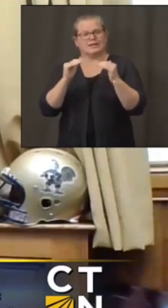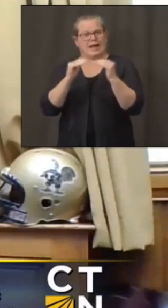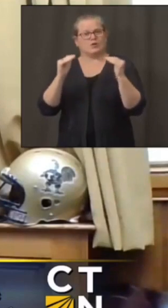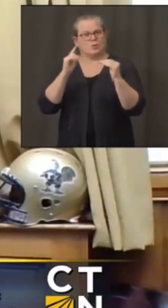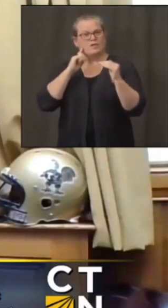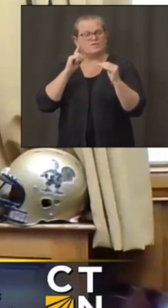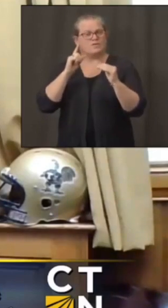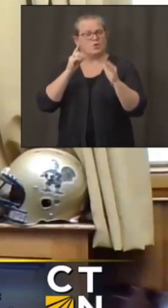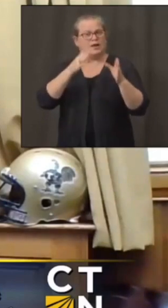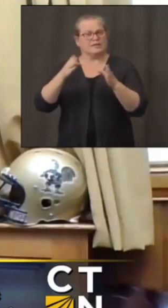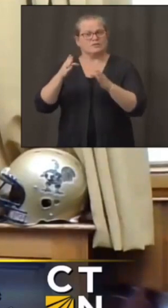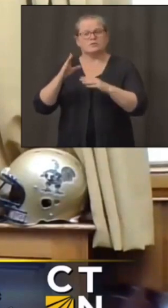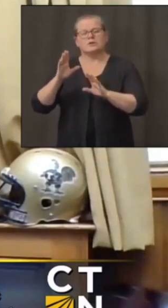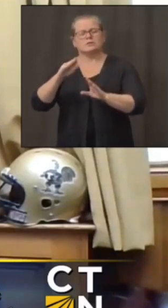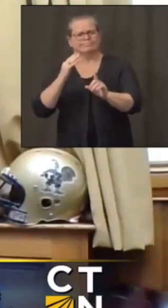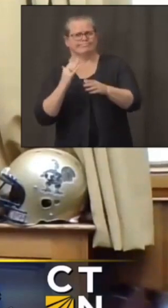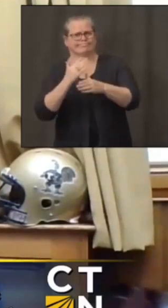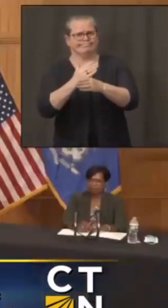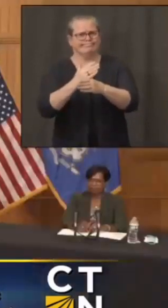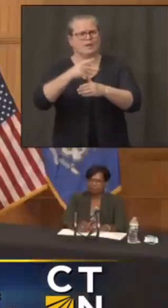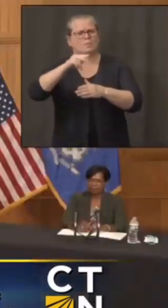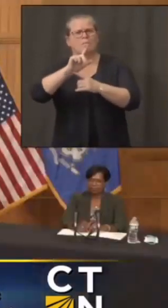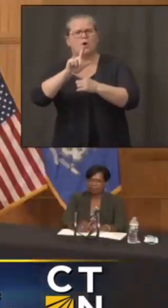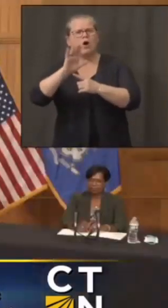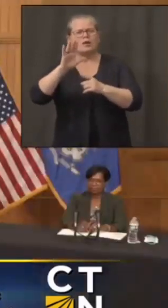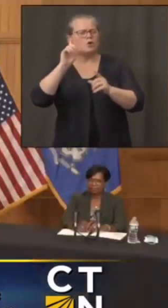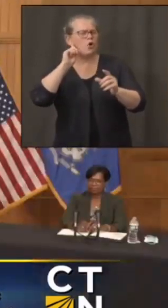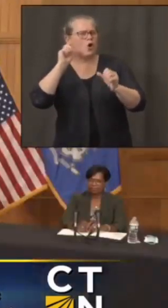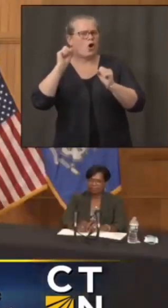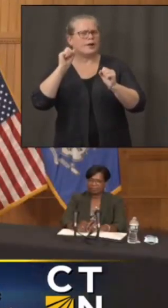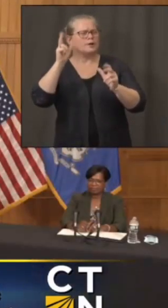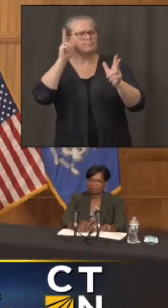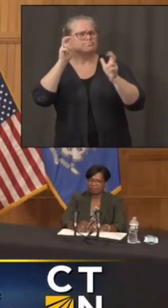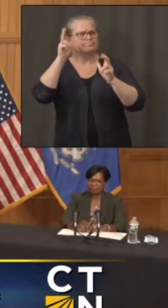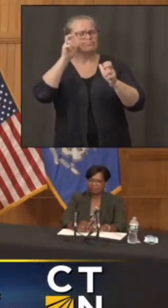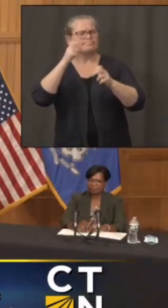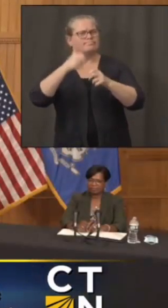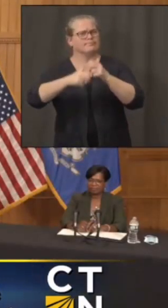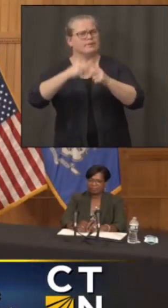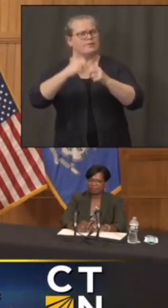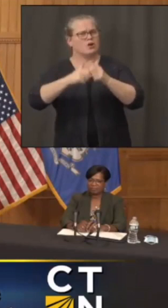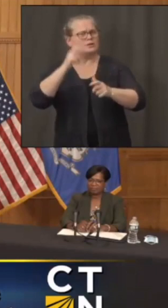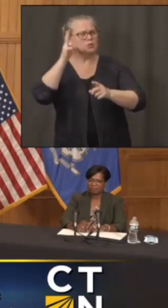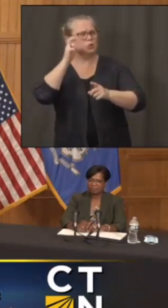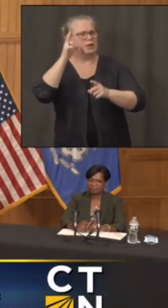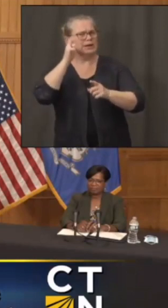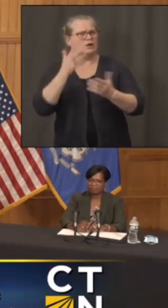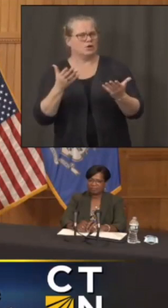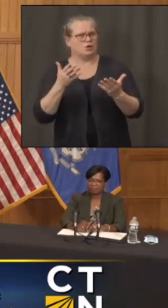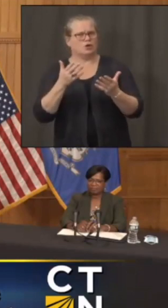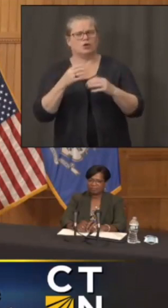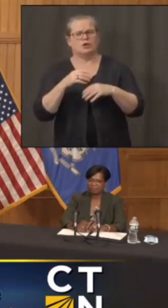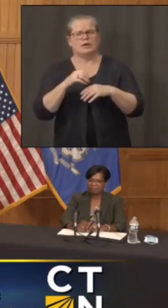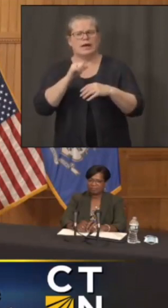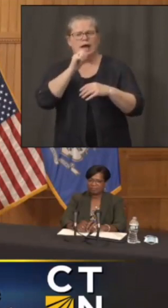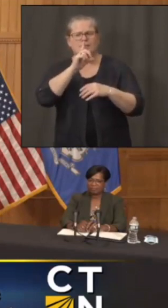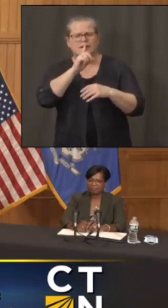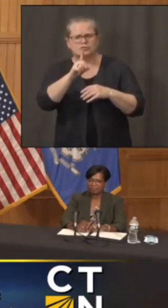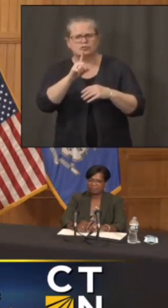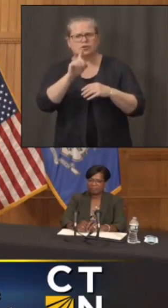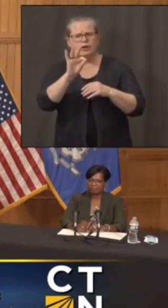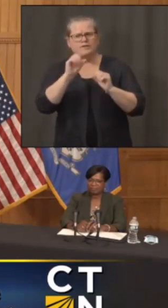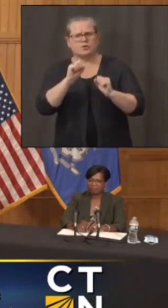educational. Paul, your audio is cutting in and out. Oh, okay. Yeah, your audio is cutting in and out. Not sure if there's something you can do to fix